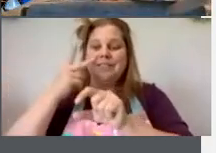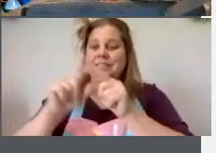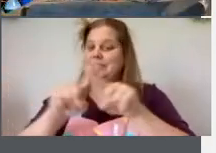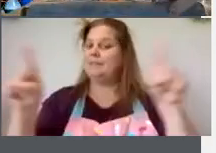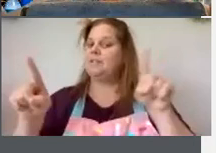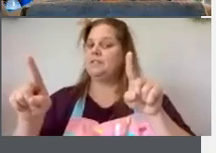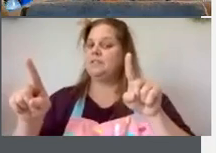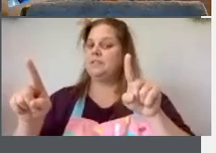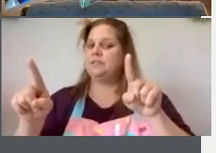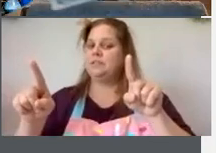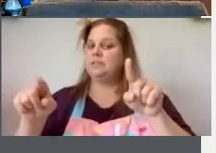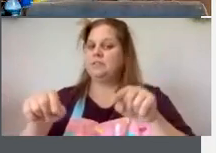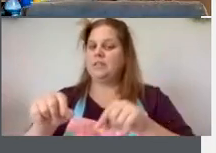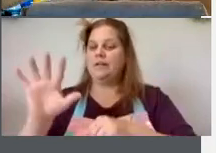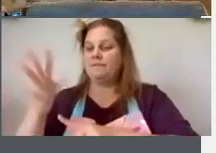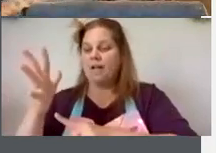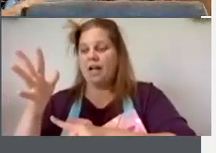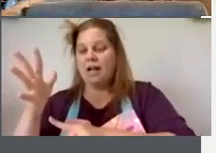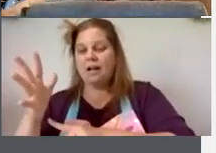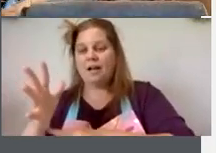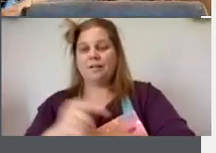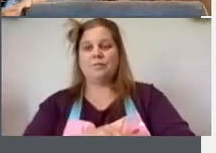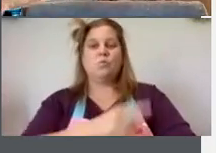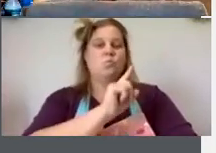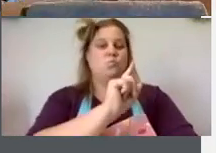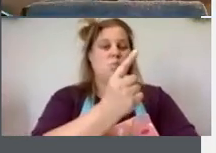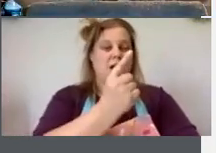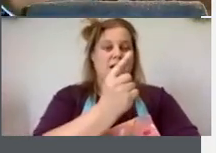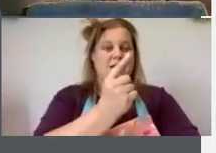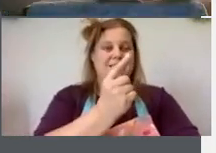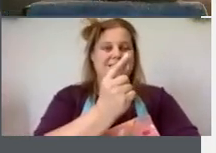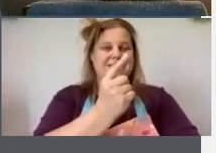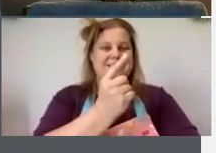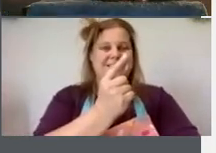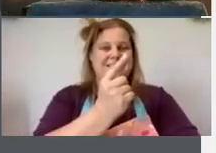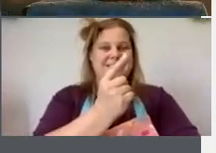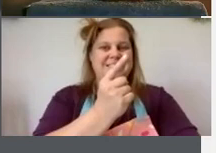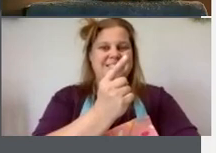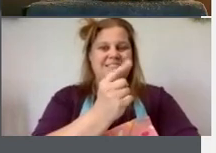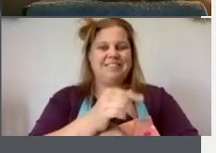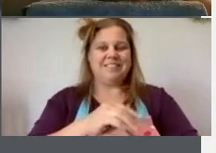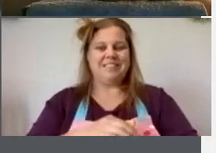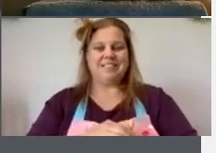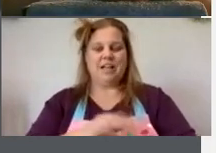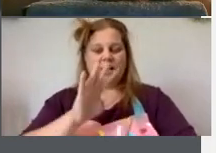This is a 5. This is the 1. I'll put them right here on my science